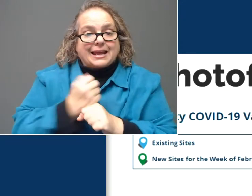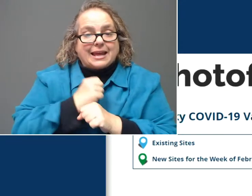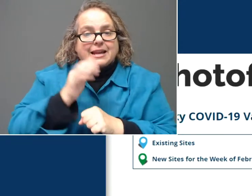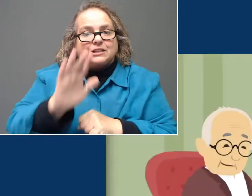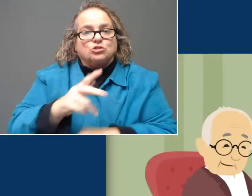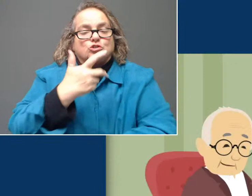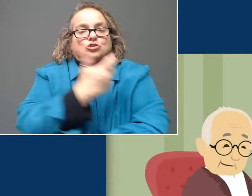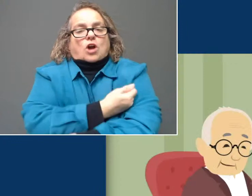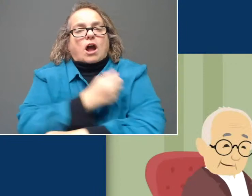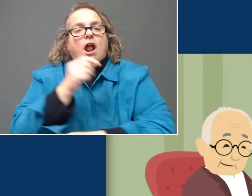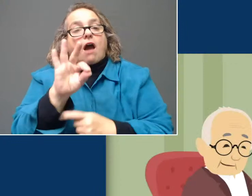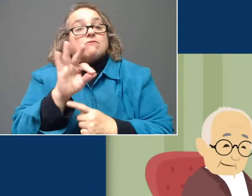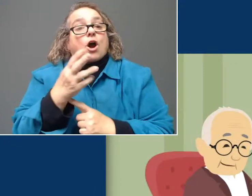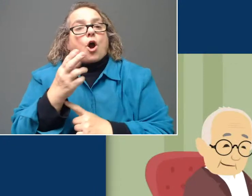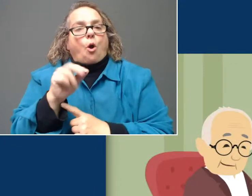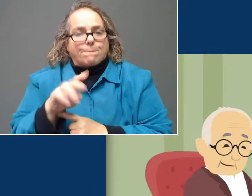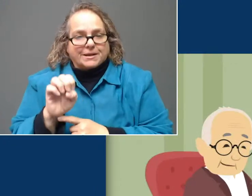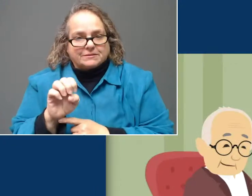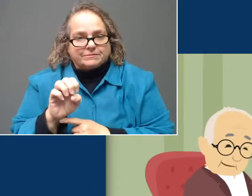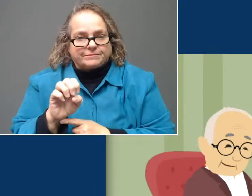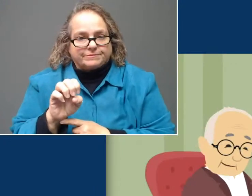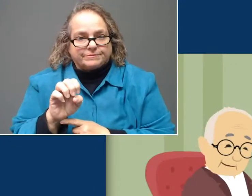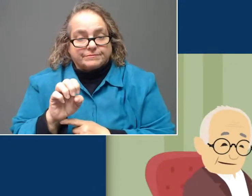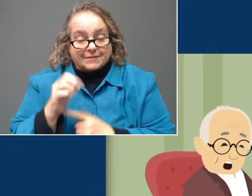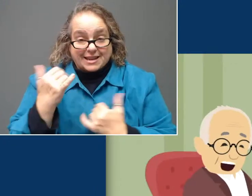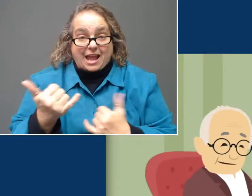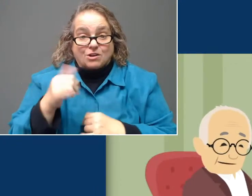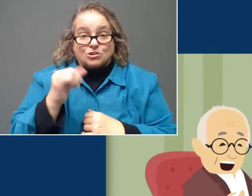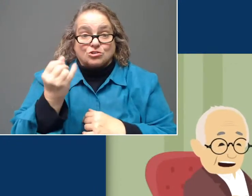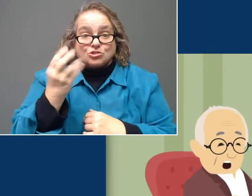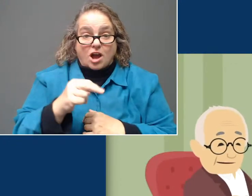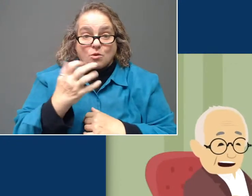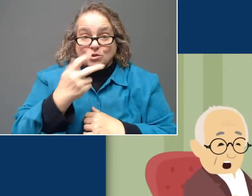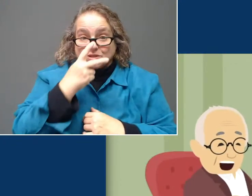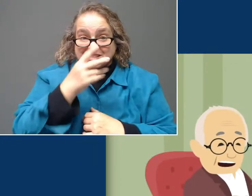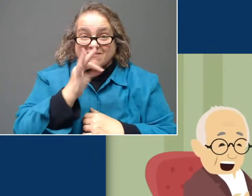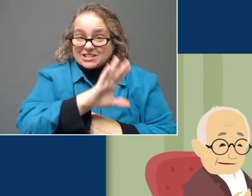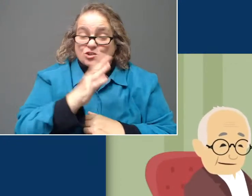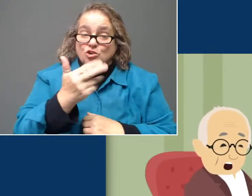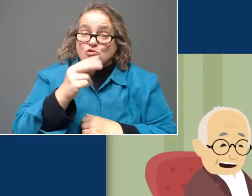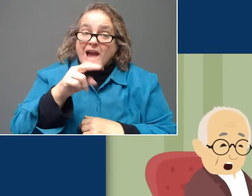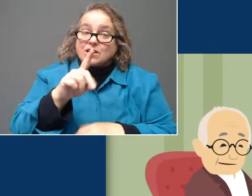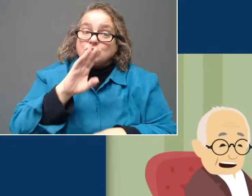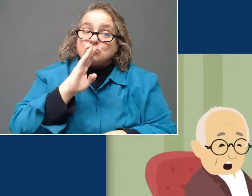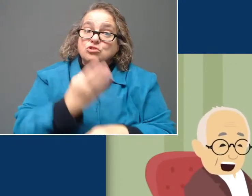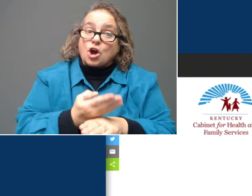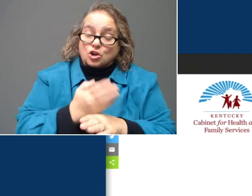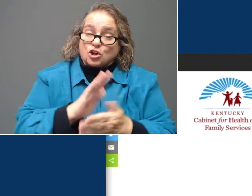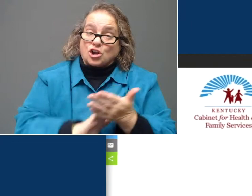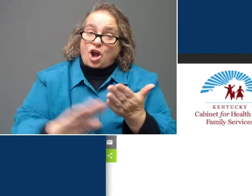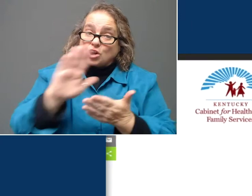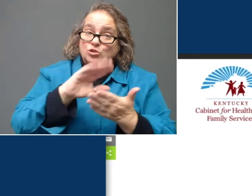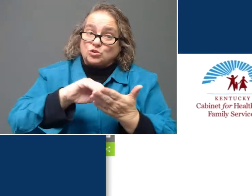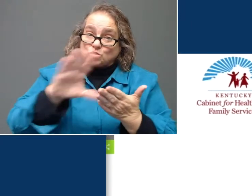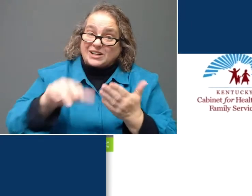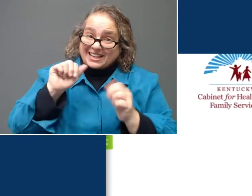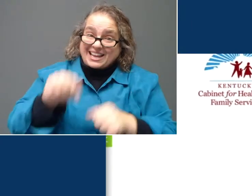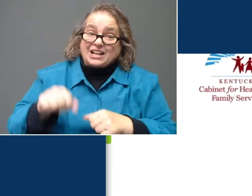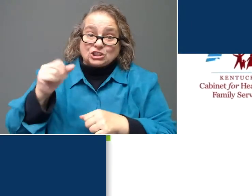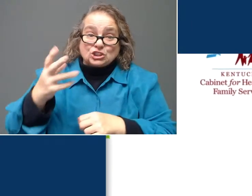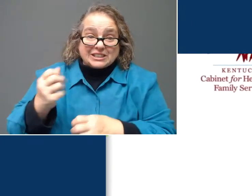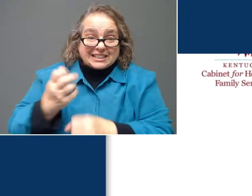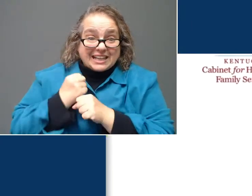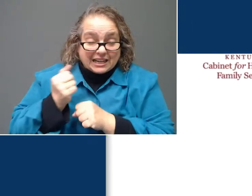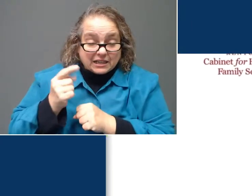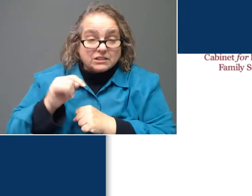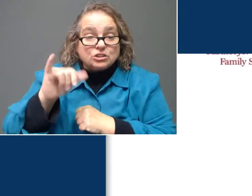hope. Now John wants to see if his granddaughter Sarah, a college student, is also eligible. John clicks